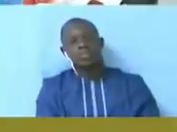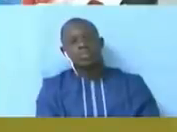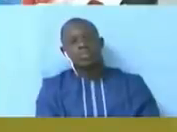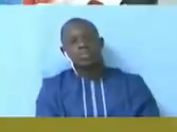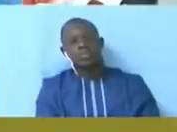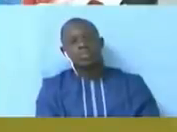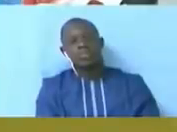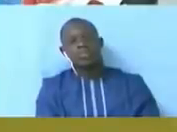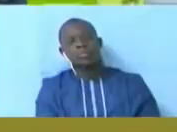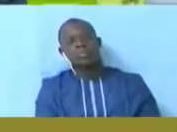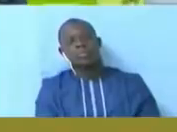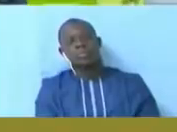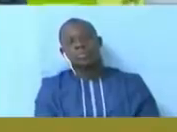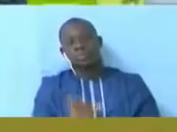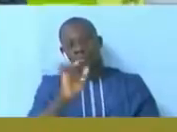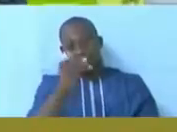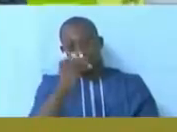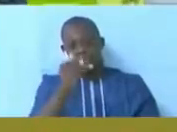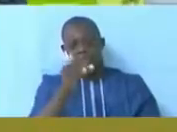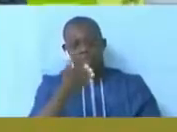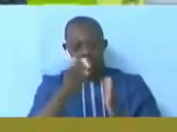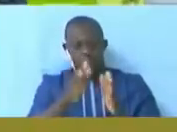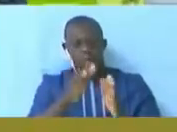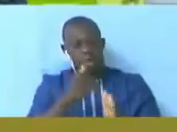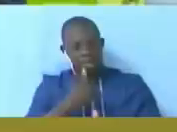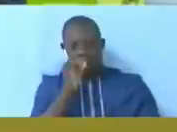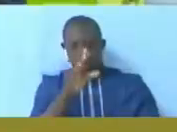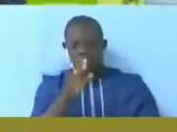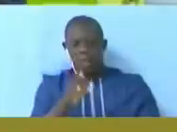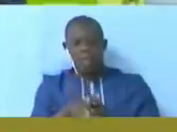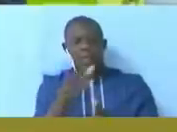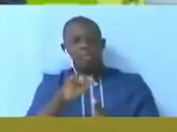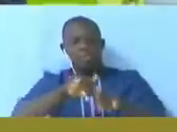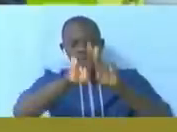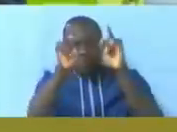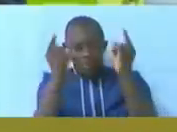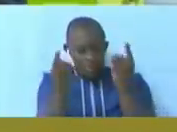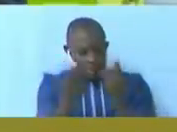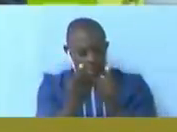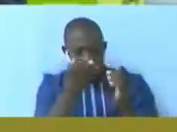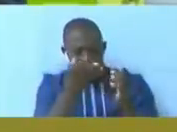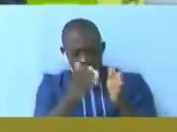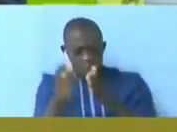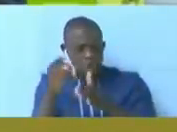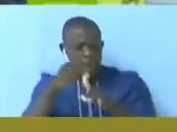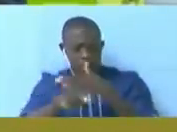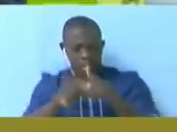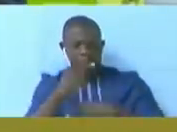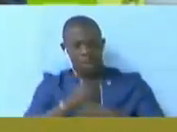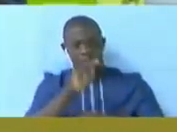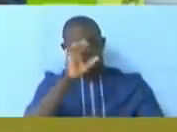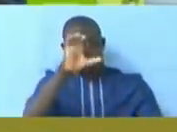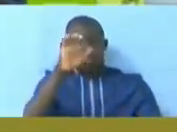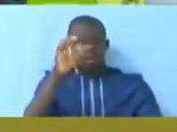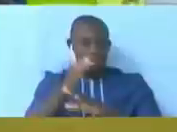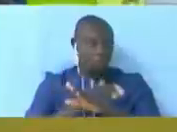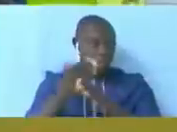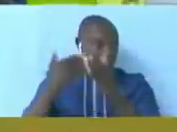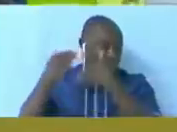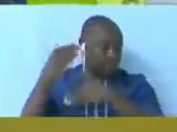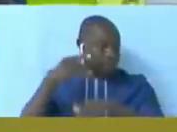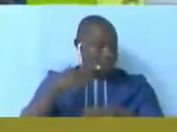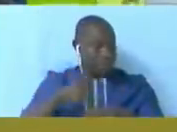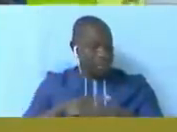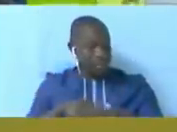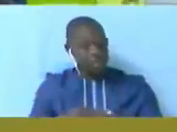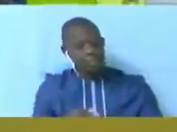saying, if you look at the general setting in the country at the time, kumba fokan nyame ni kolulanya jube kenema bankoka